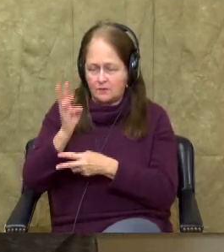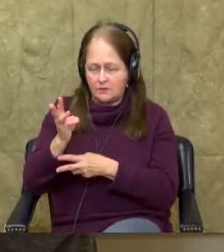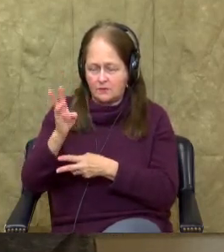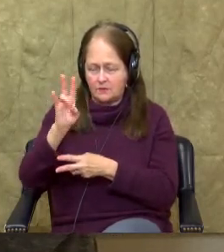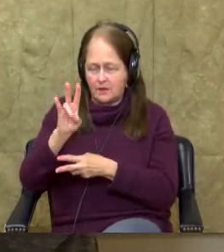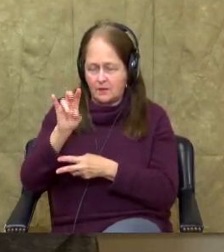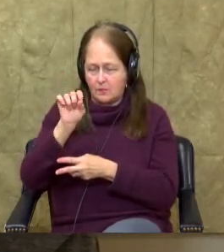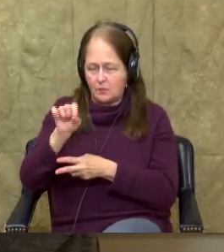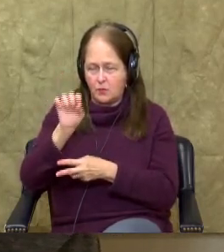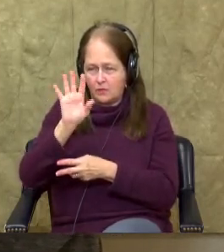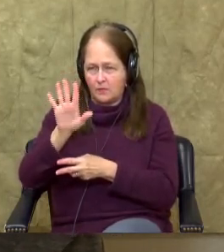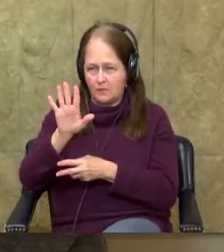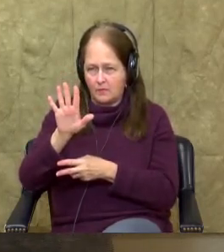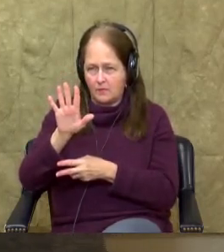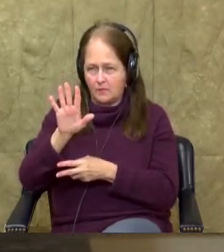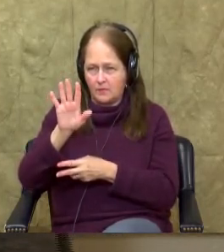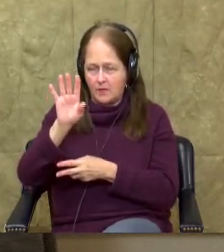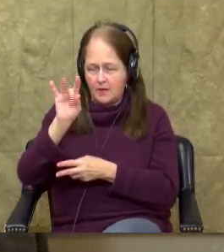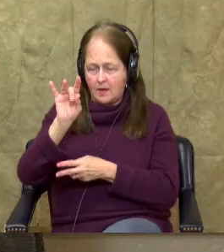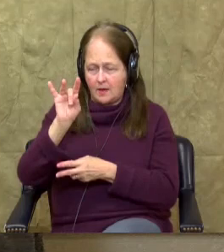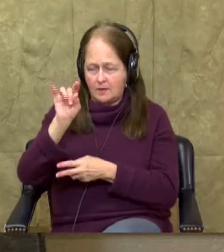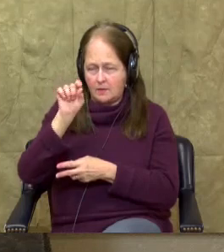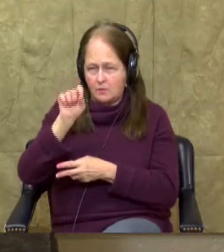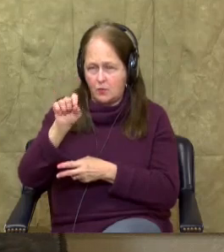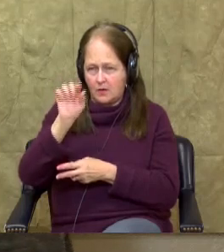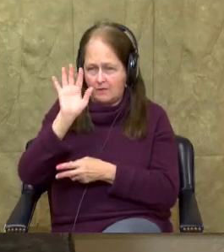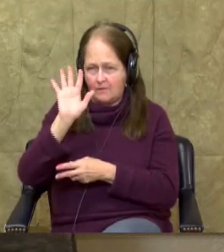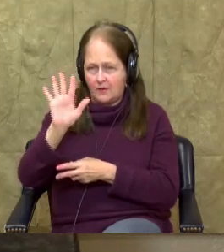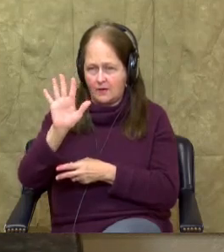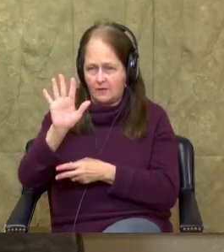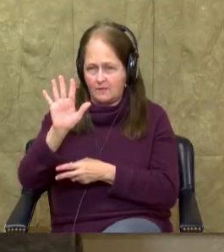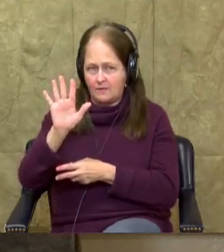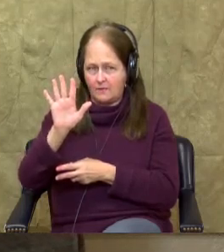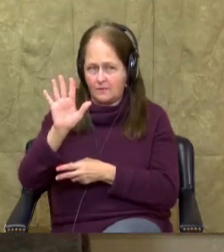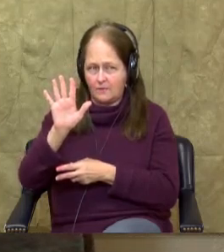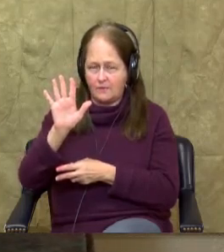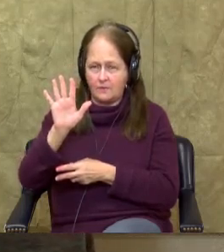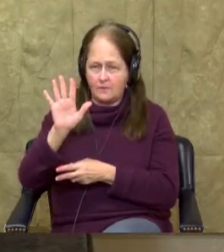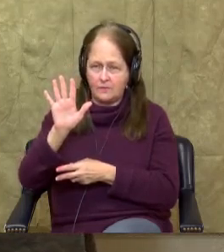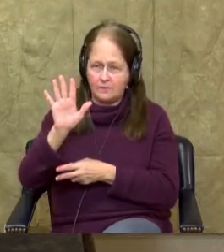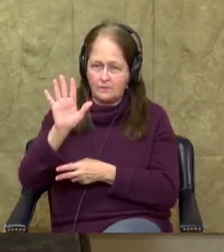67.5 by 18.5.